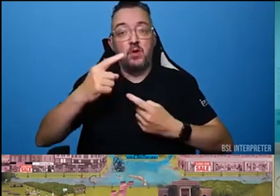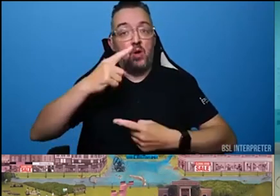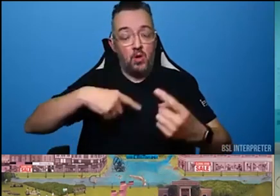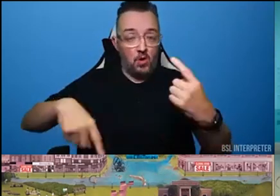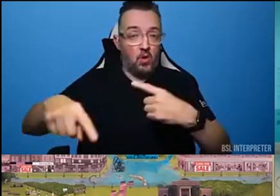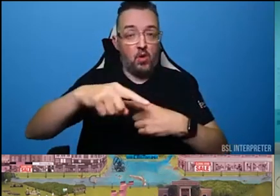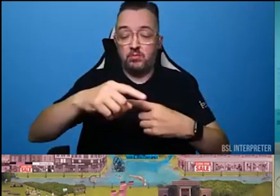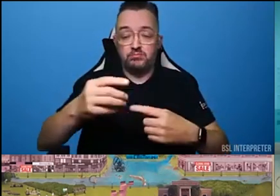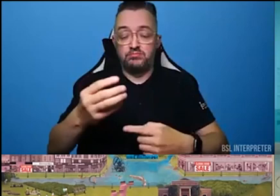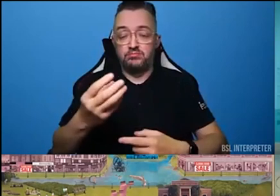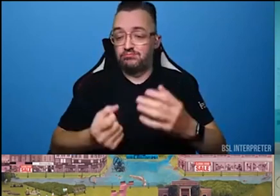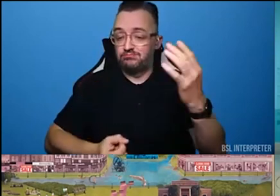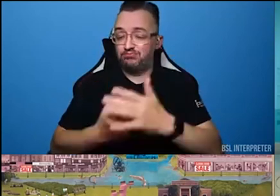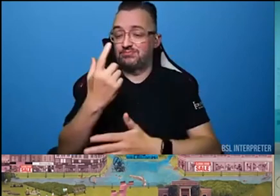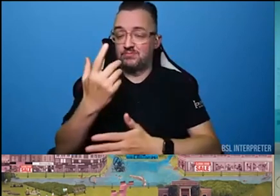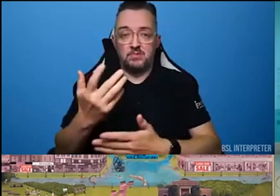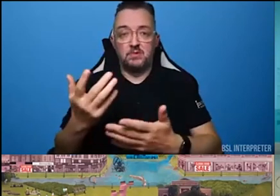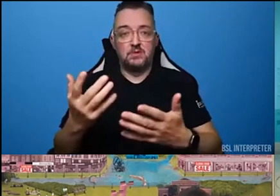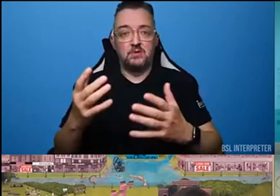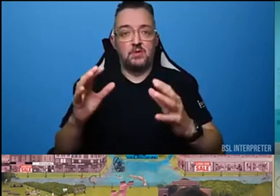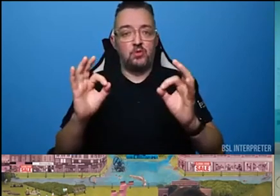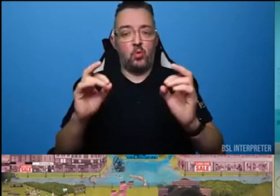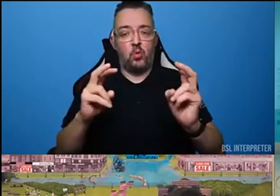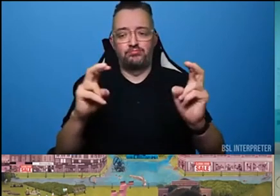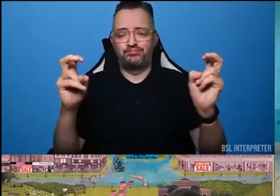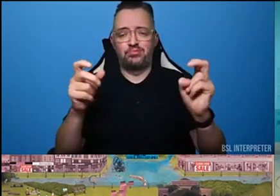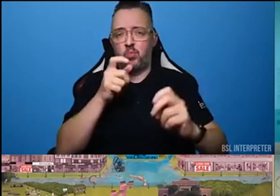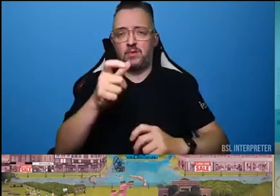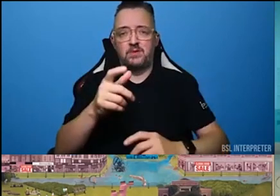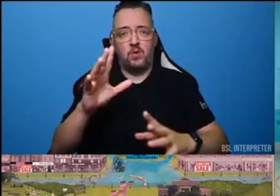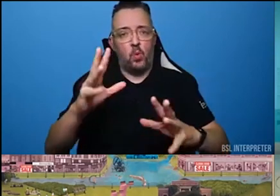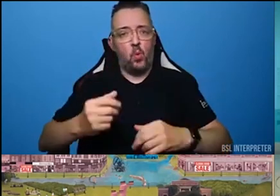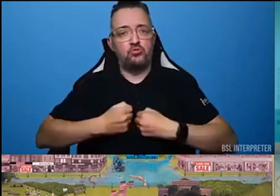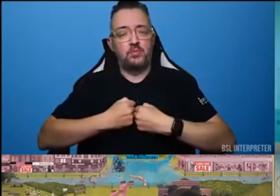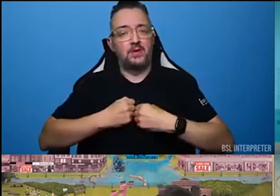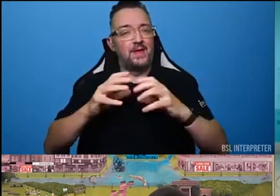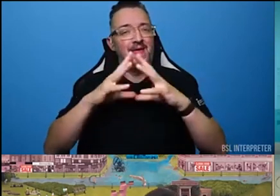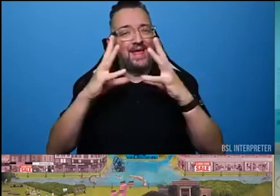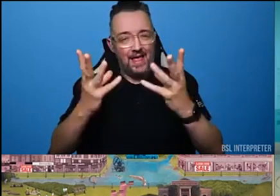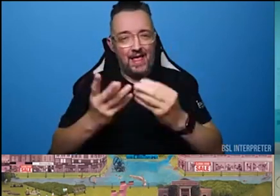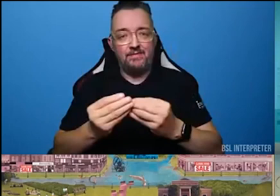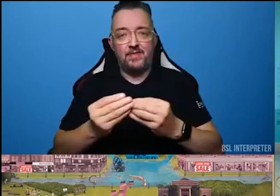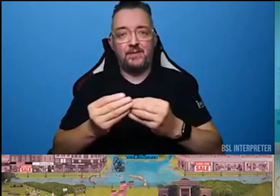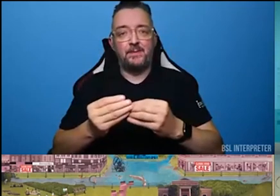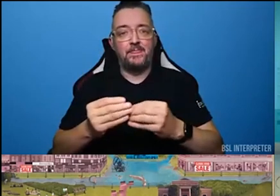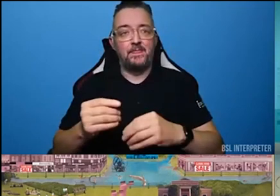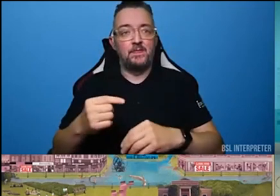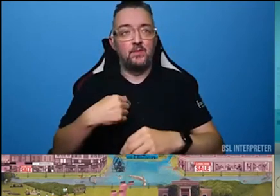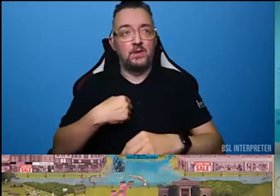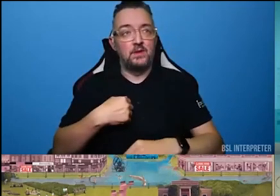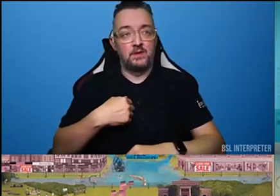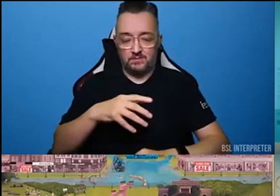there is no longer such a term, ownership. Everything that we possess